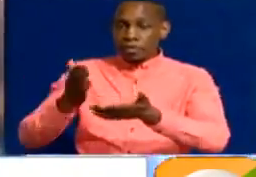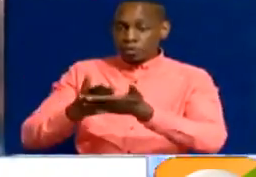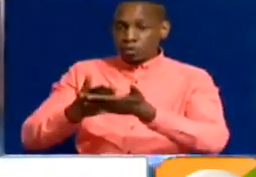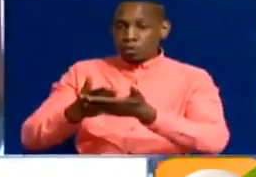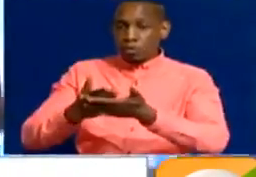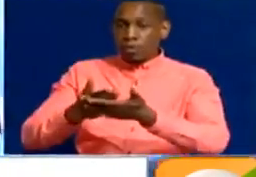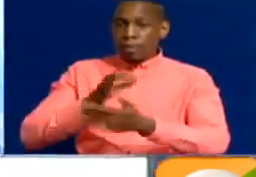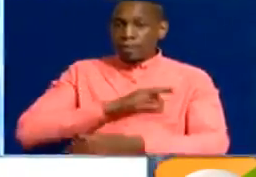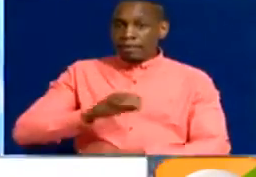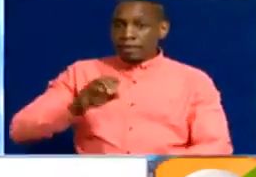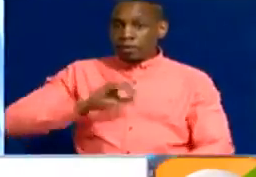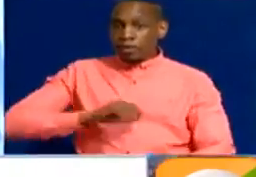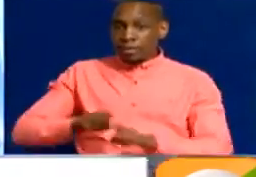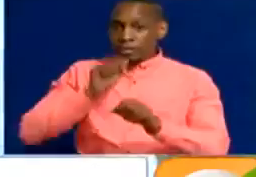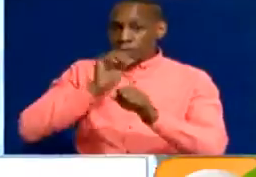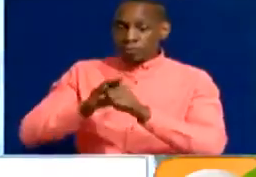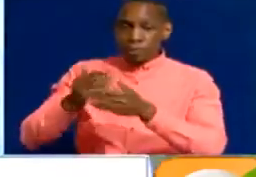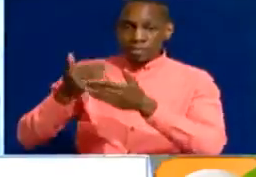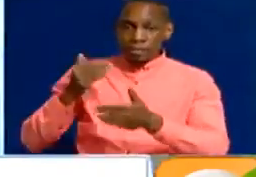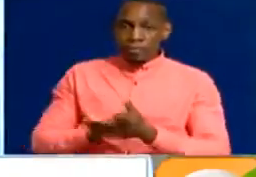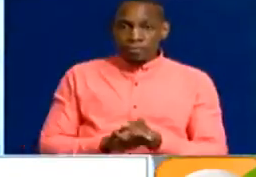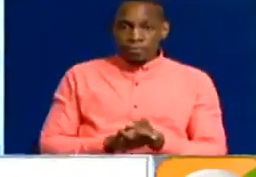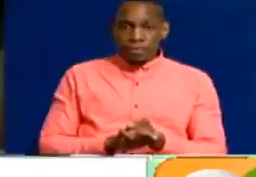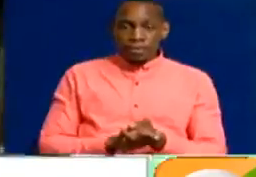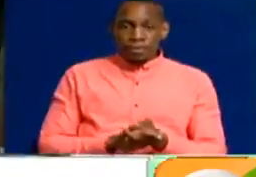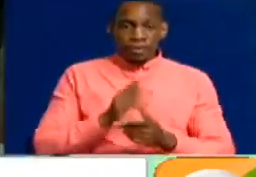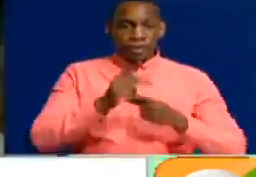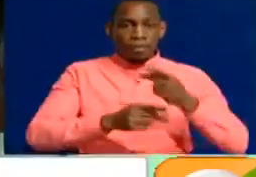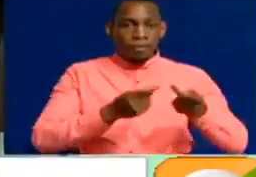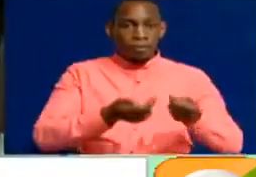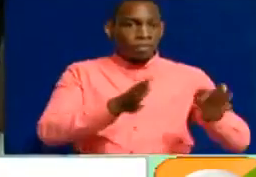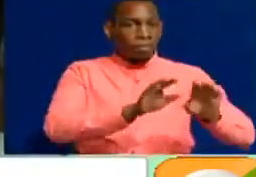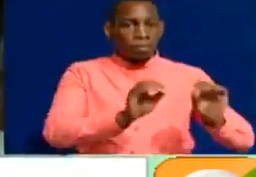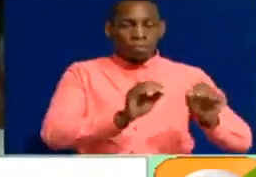them and what was promised of them. It's not a liquidation process.